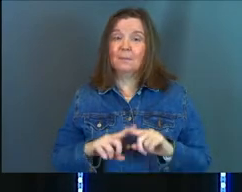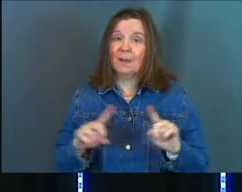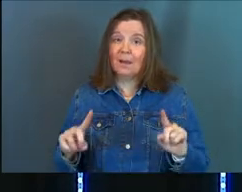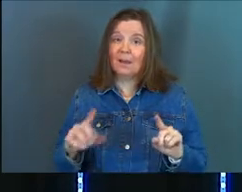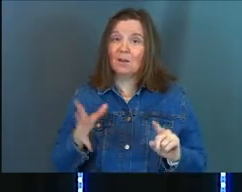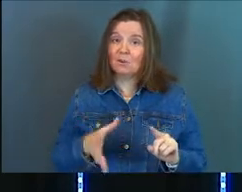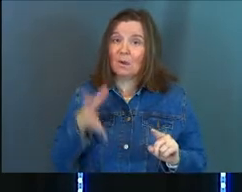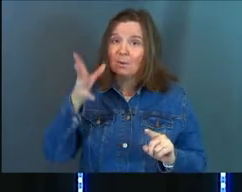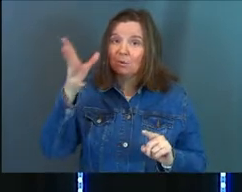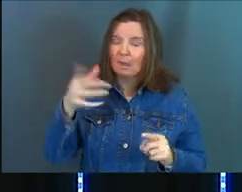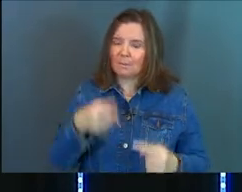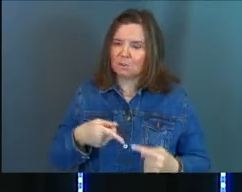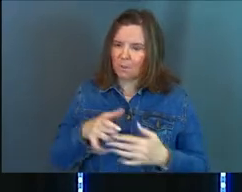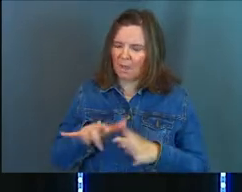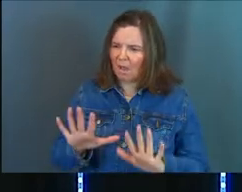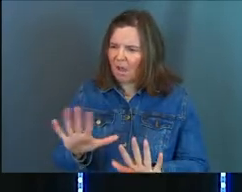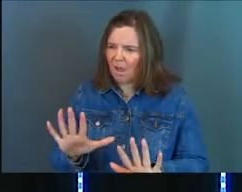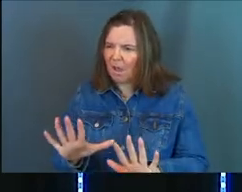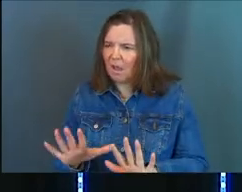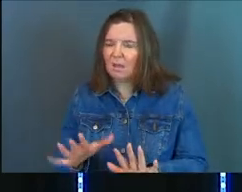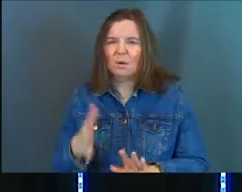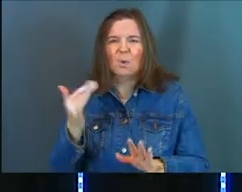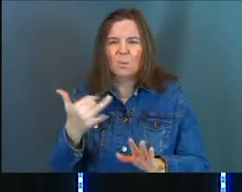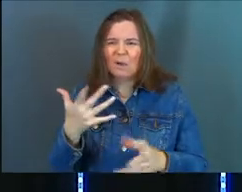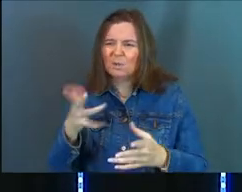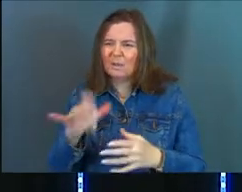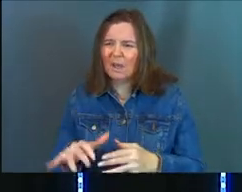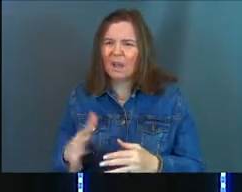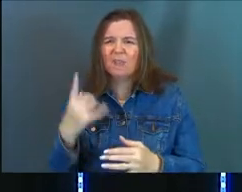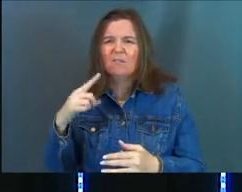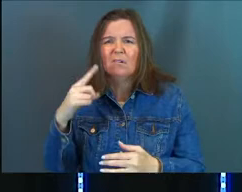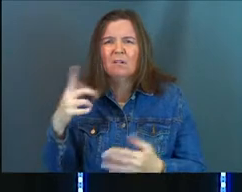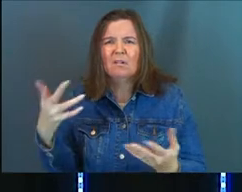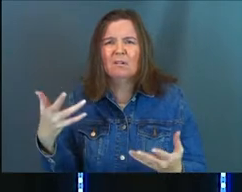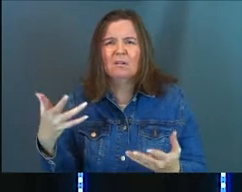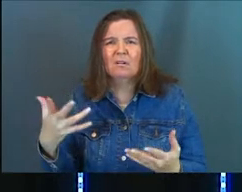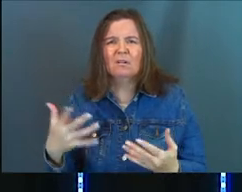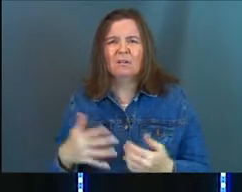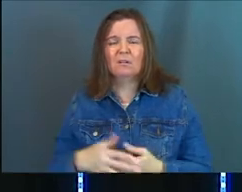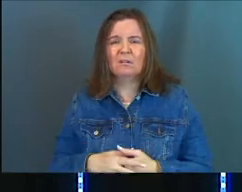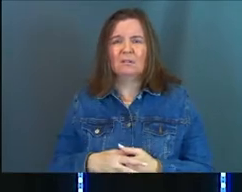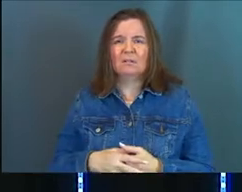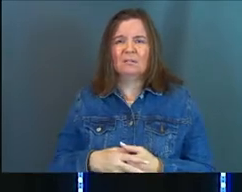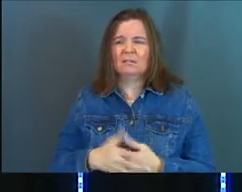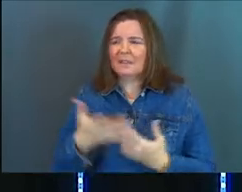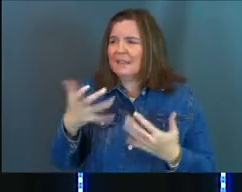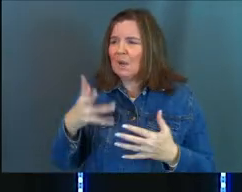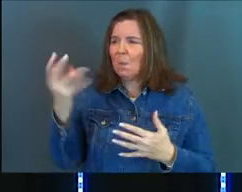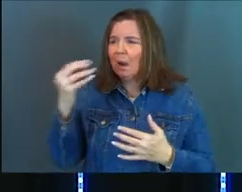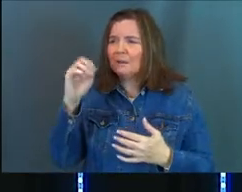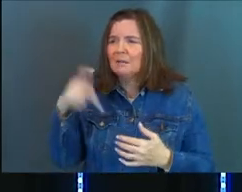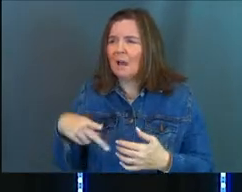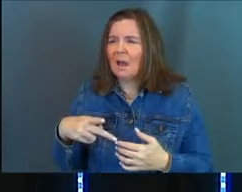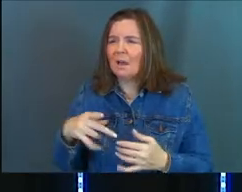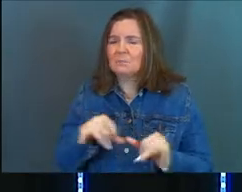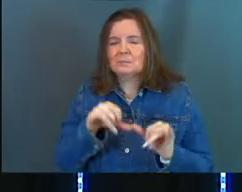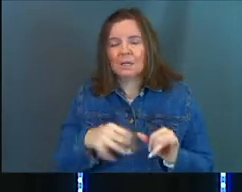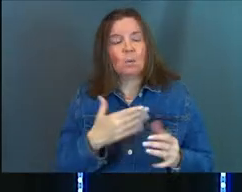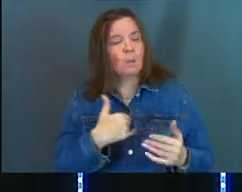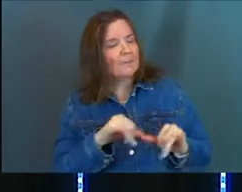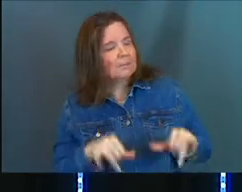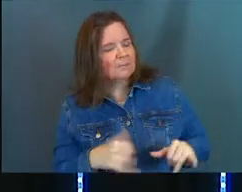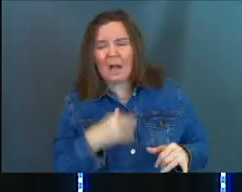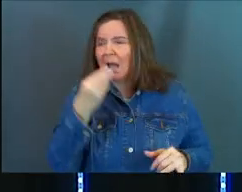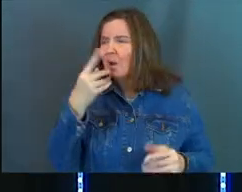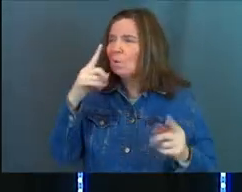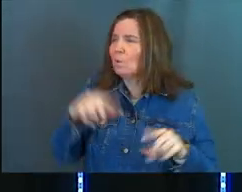But grandma, grandpa struggled with that. Like, why you got to do that? They don't want this. We got a system.